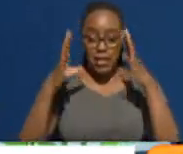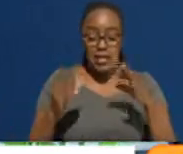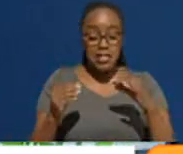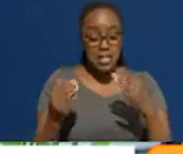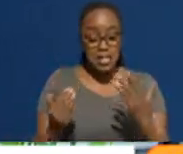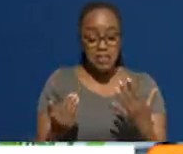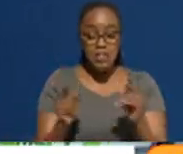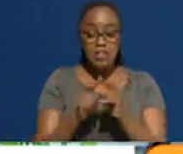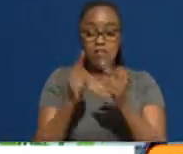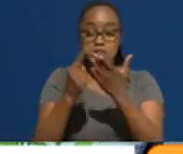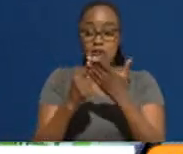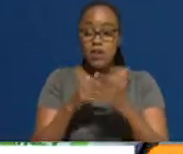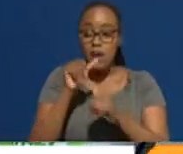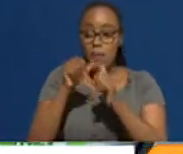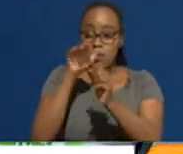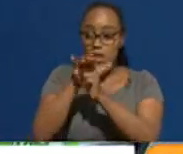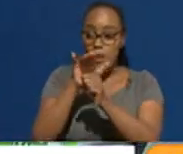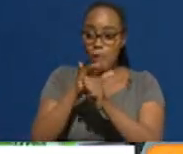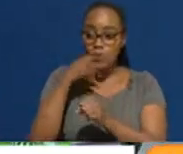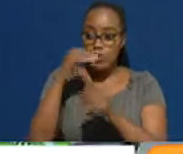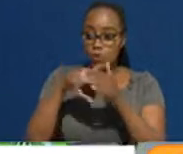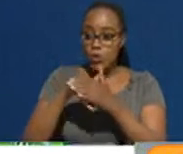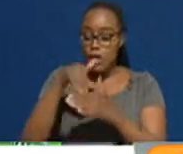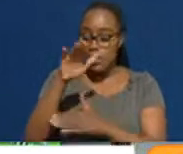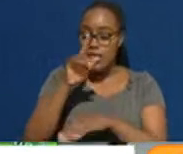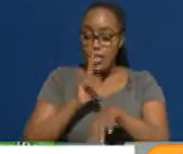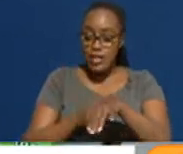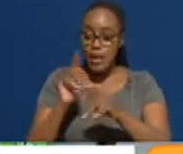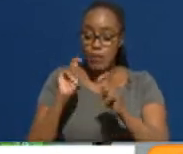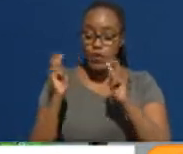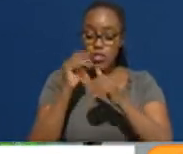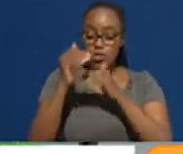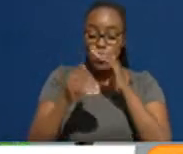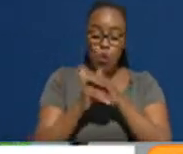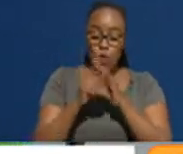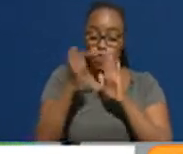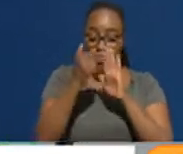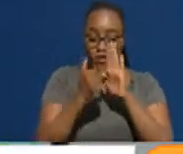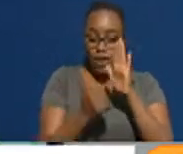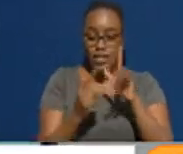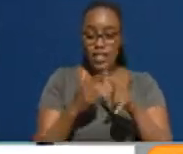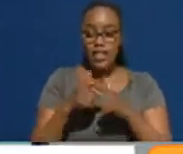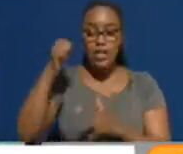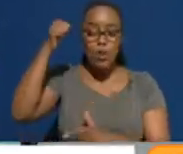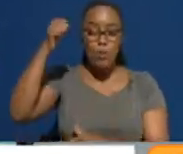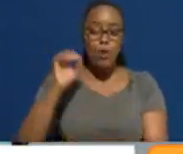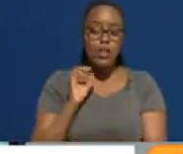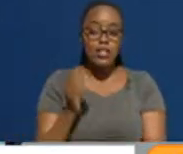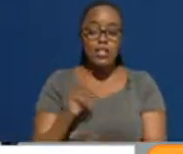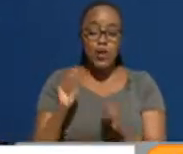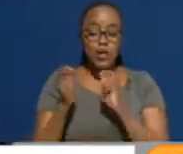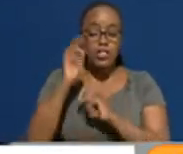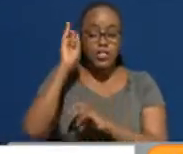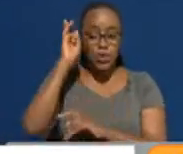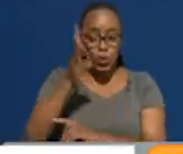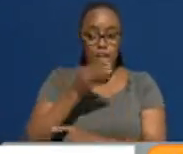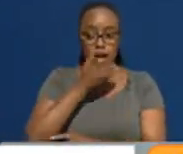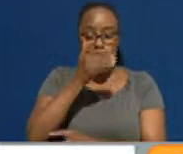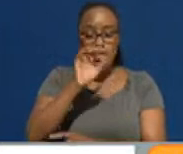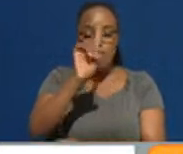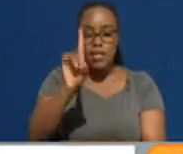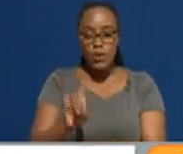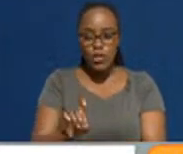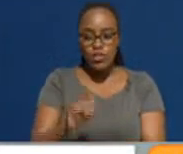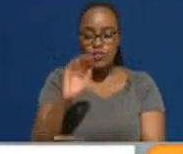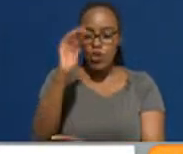sitting to talk about the majority who are outside. The minute we change all those factors, then our politics is going to change. It answers the question